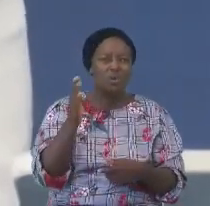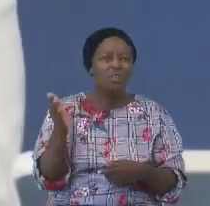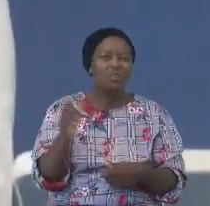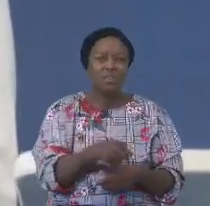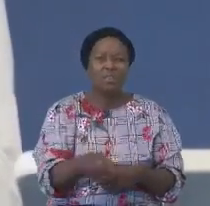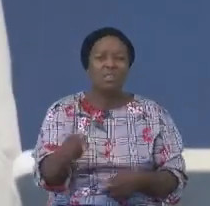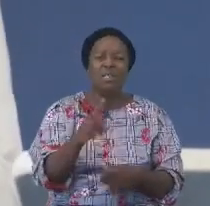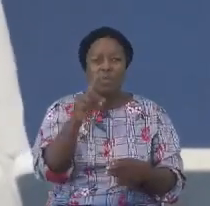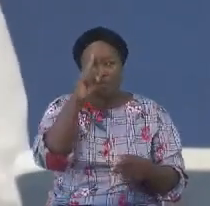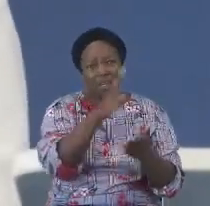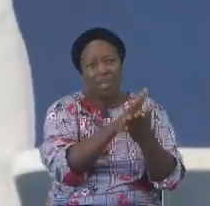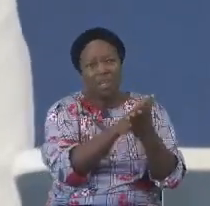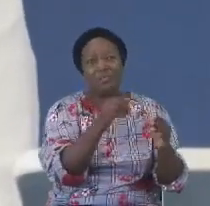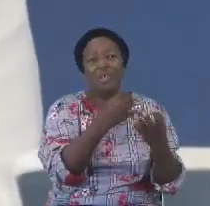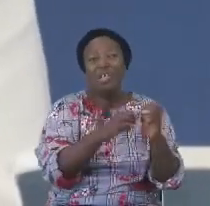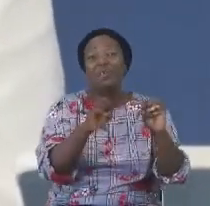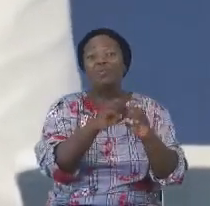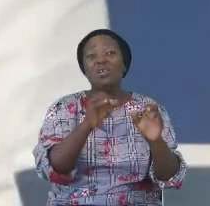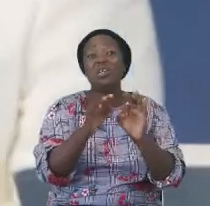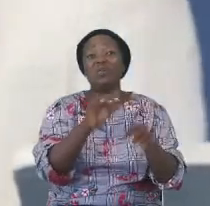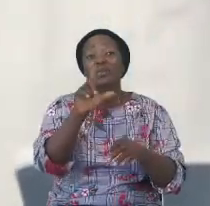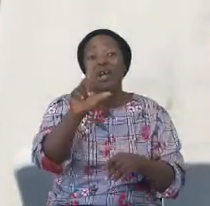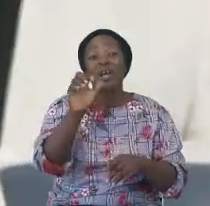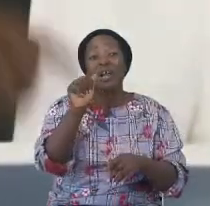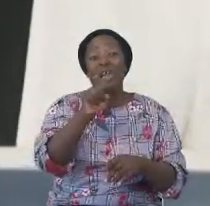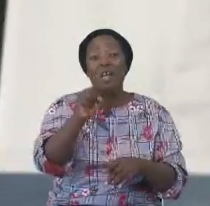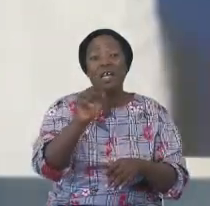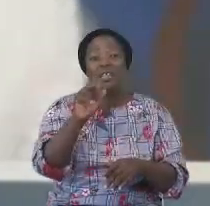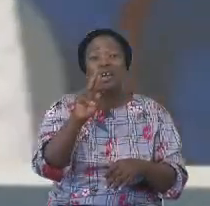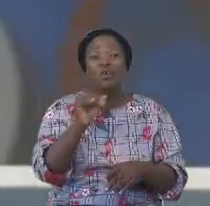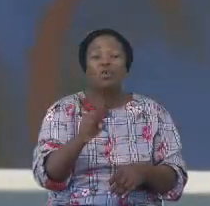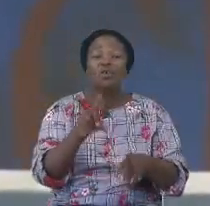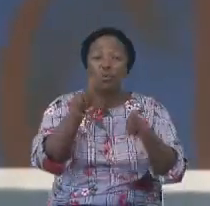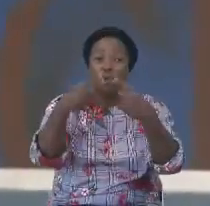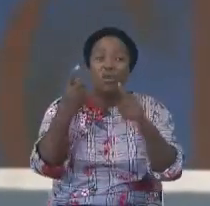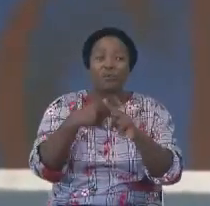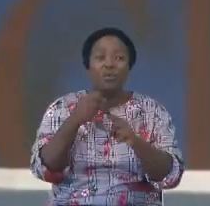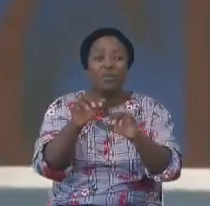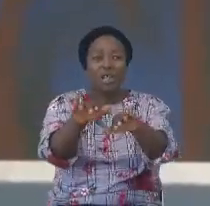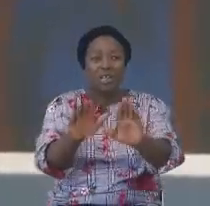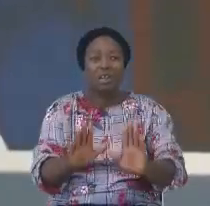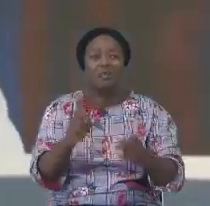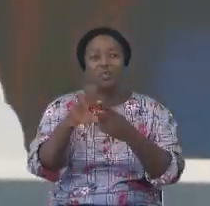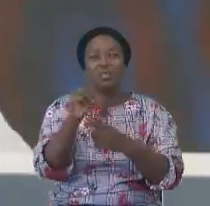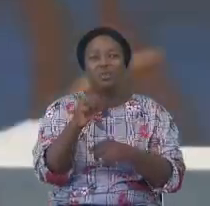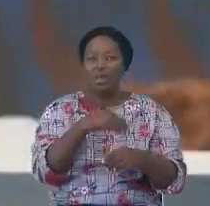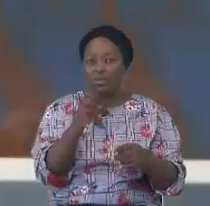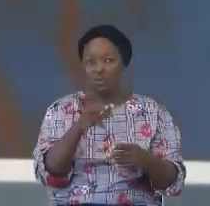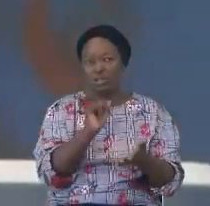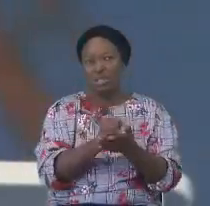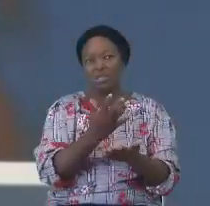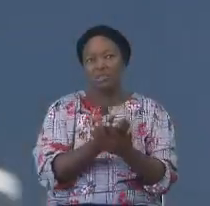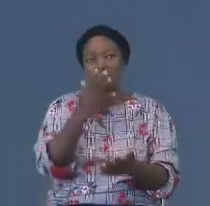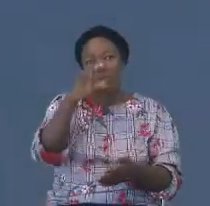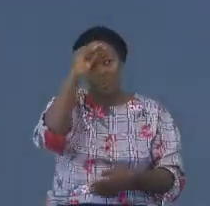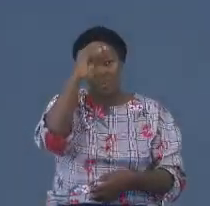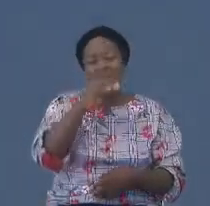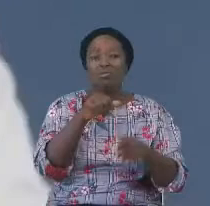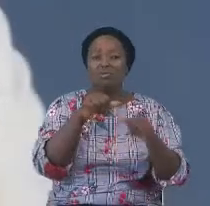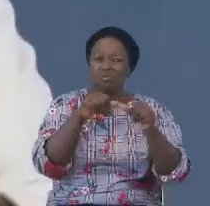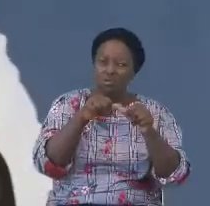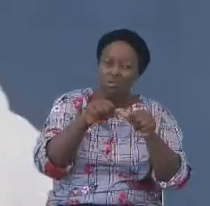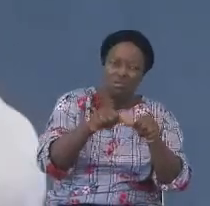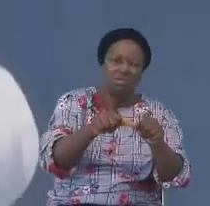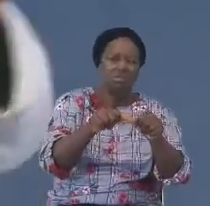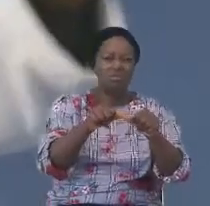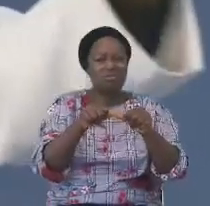word of God, neither will they believe, even if Lazarus went from the grave unto